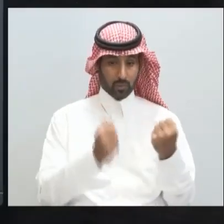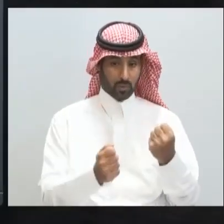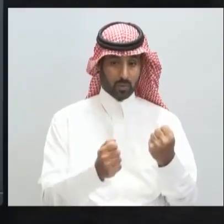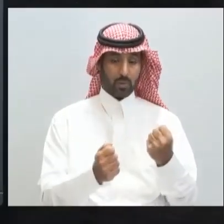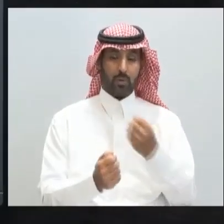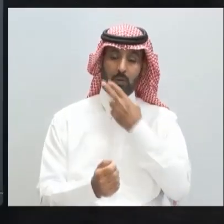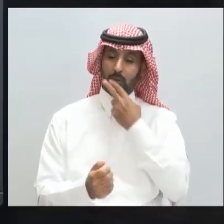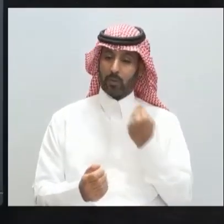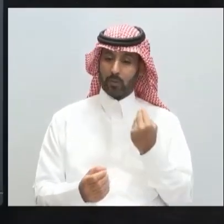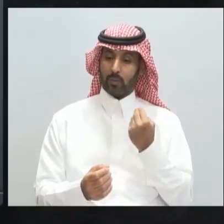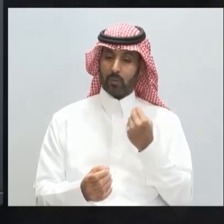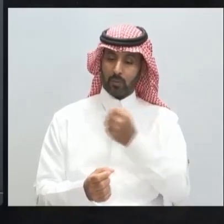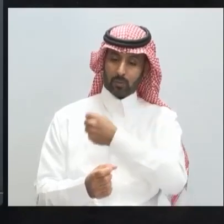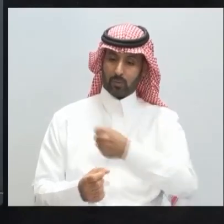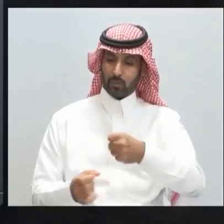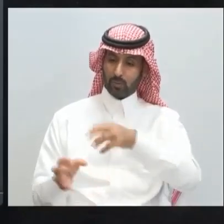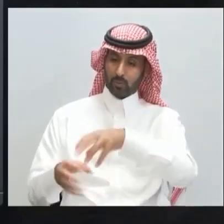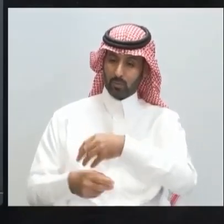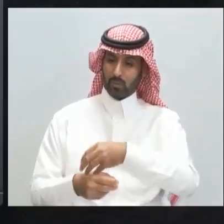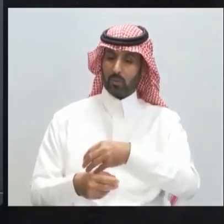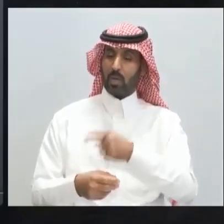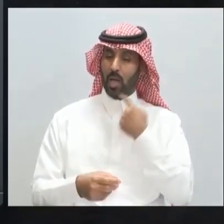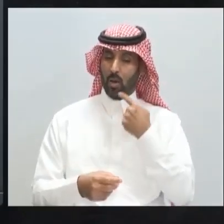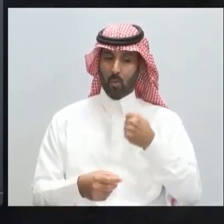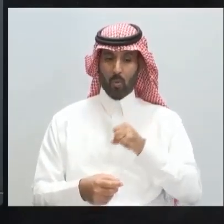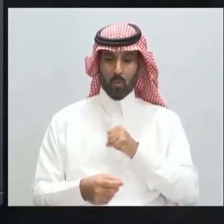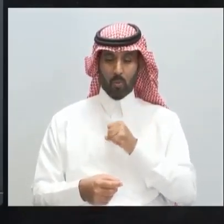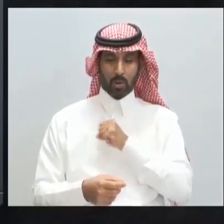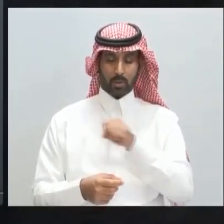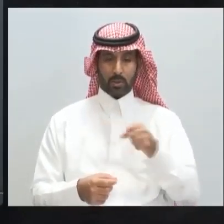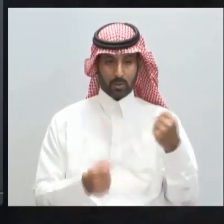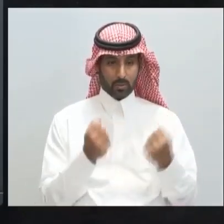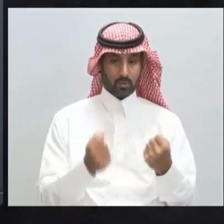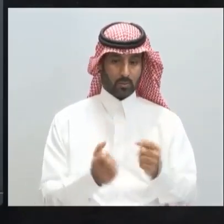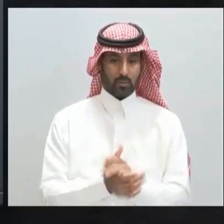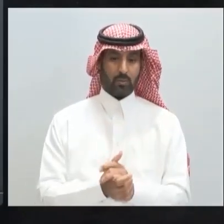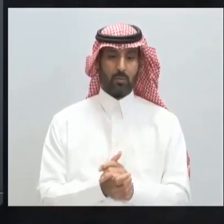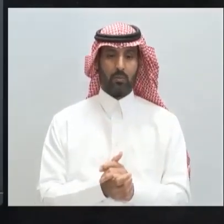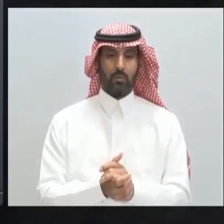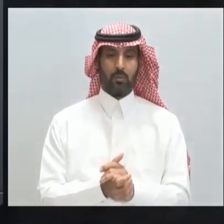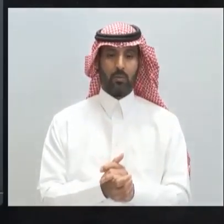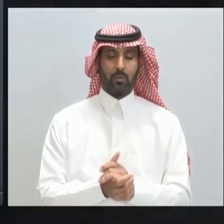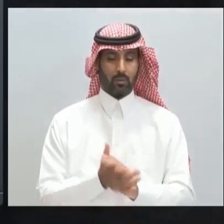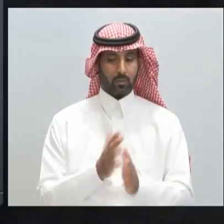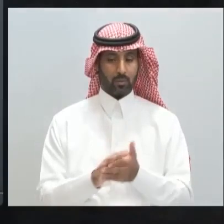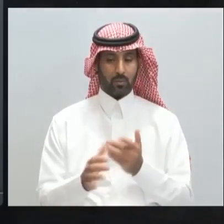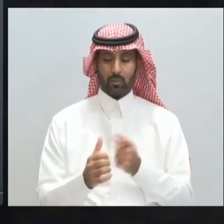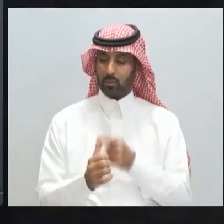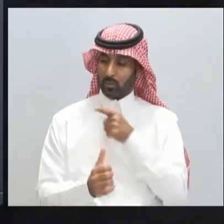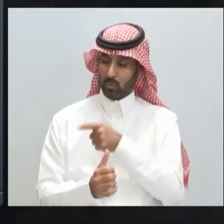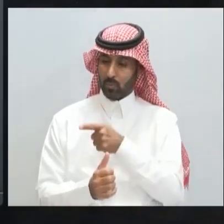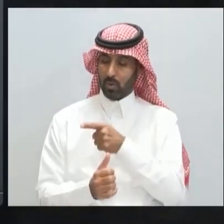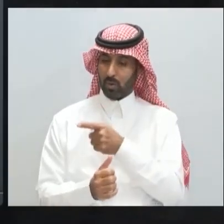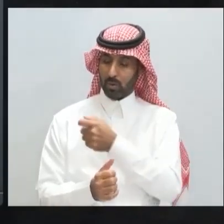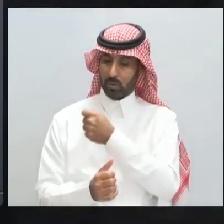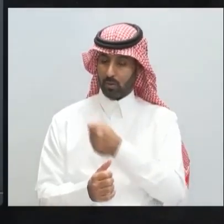cleaned. So someone is going to clean our truck. This is the meaning, actions that are done for someone.